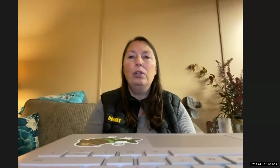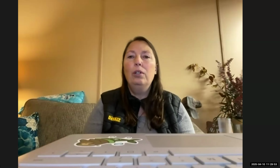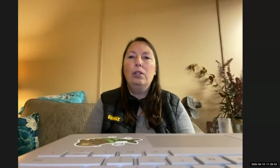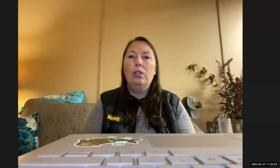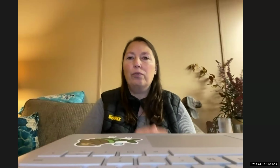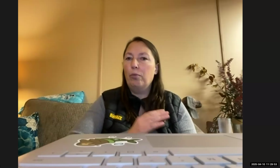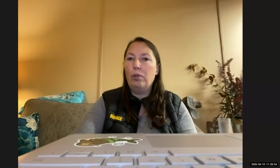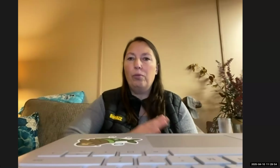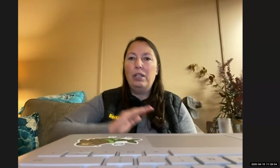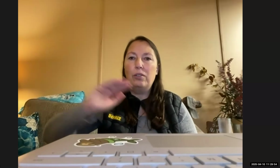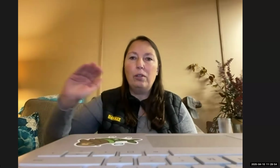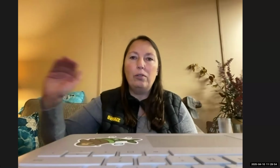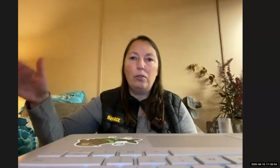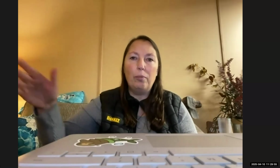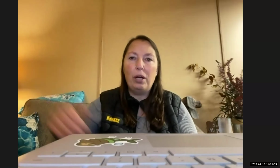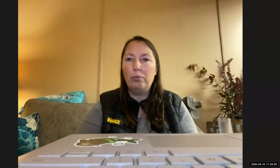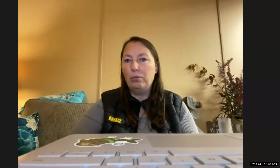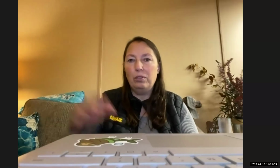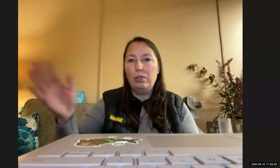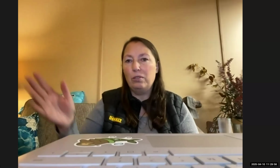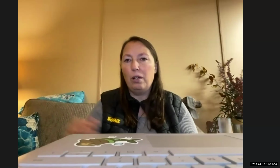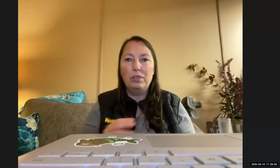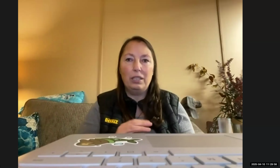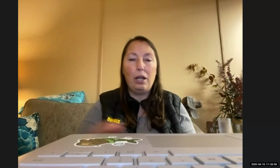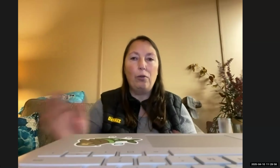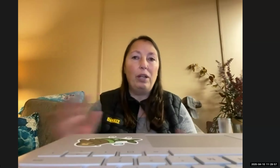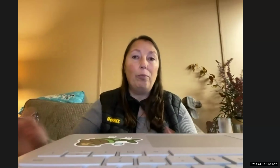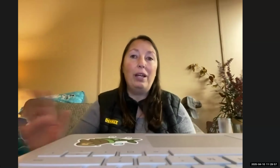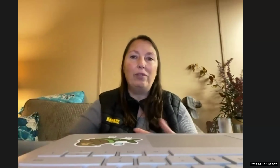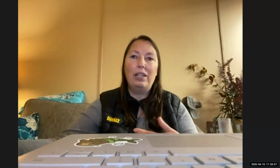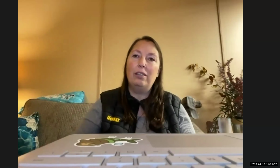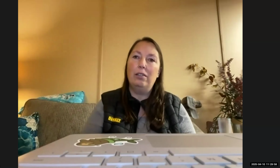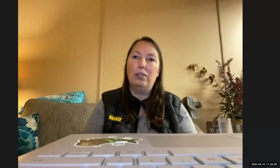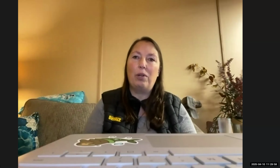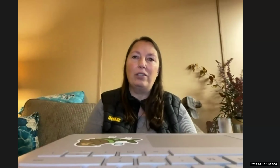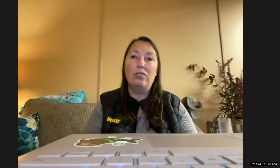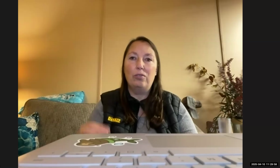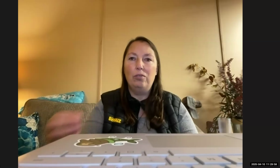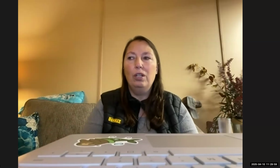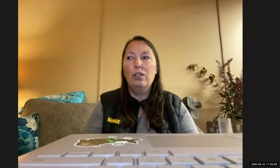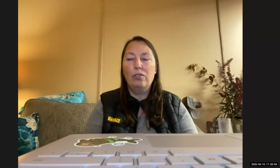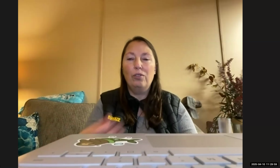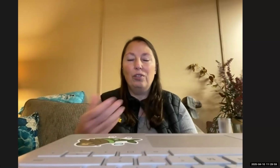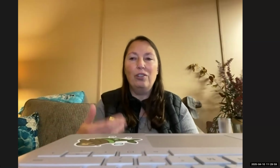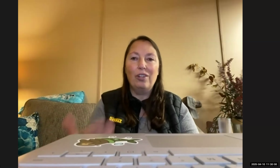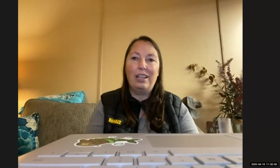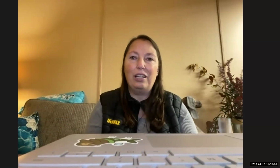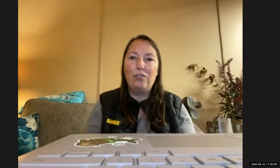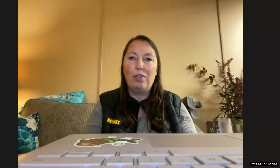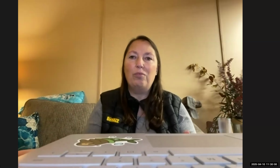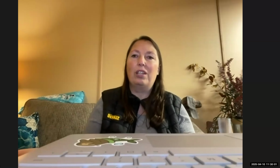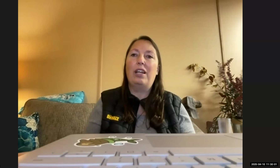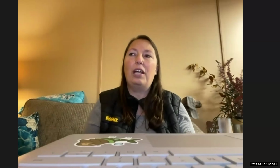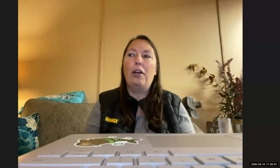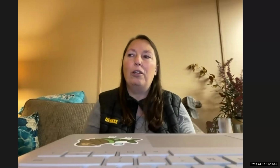patients and people, from all the way down to the bottom, all the way to the top. It's like, how can we help navigate this process? Because the